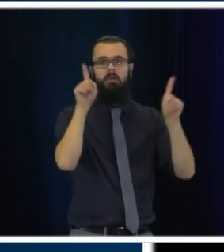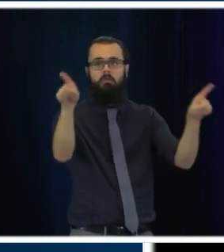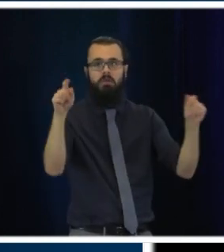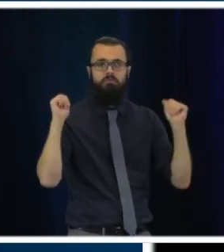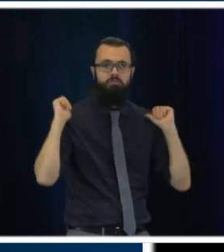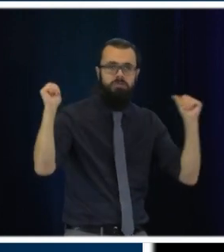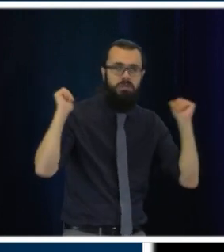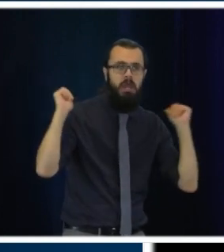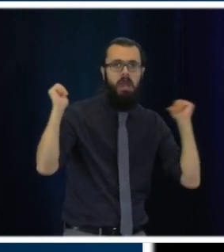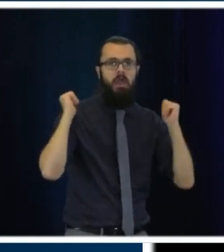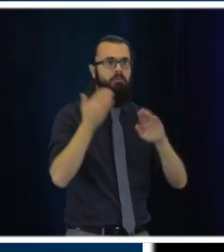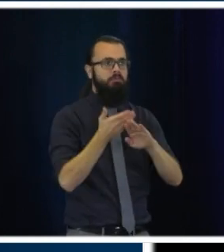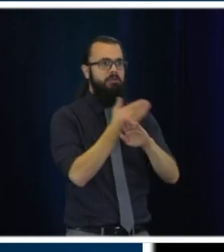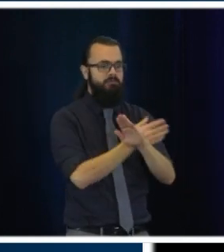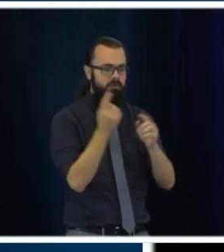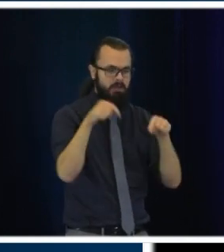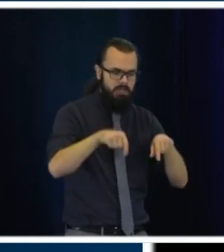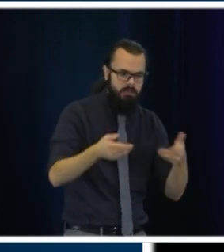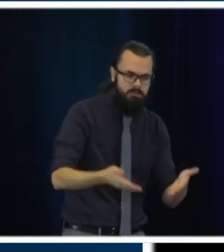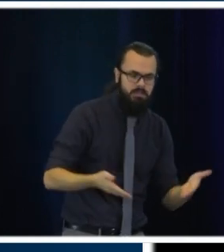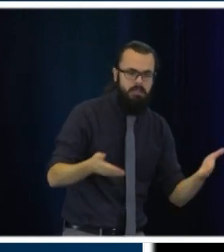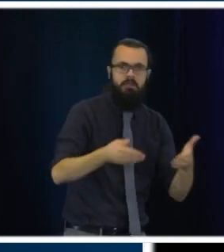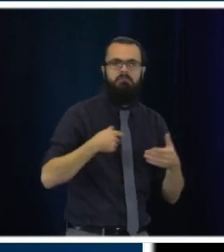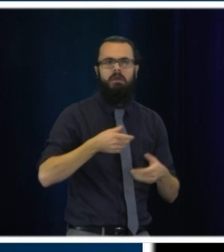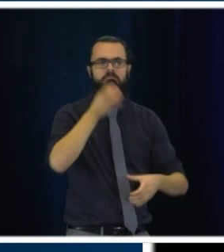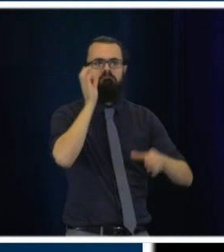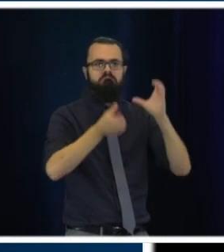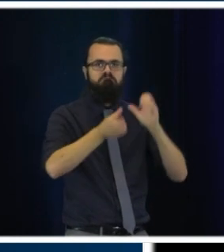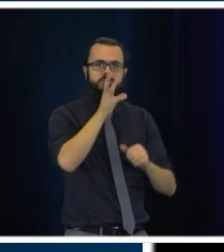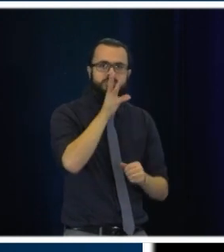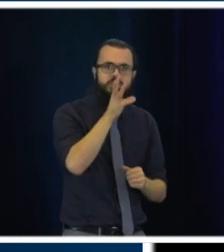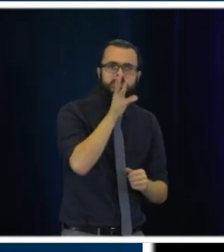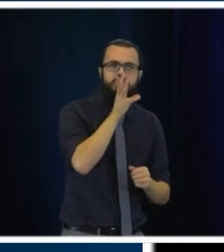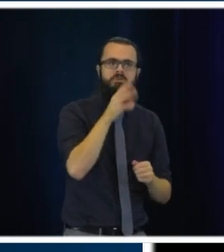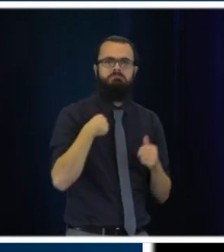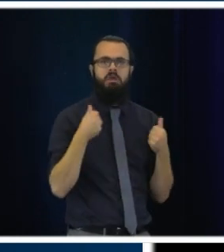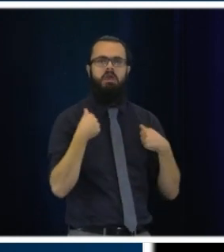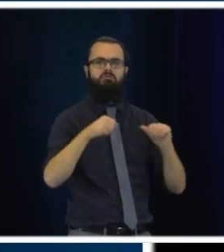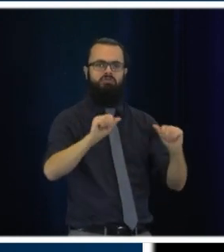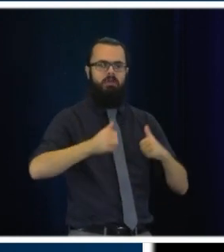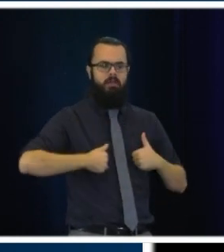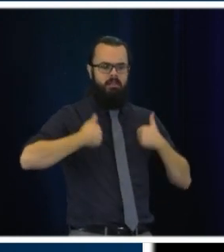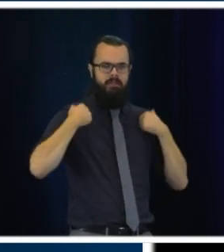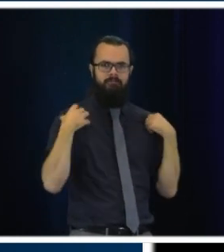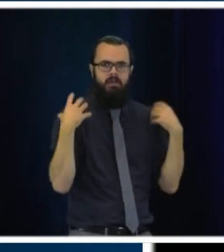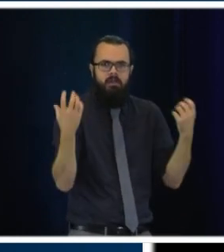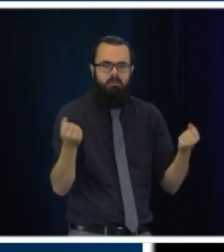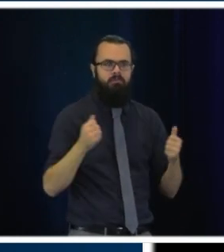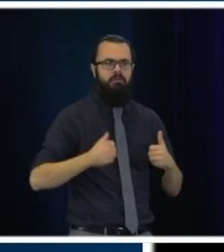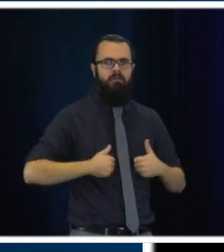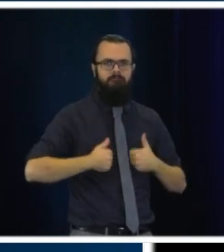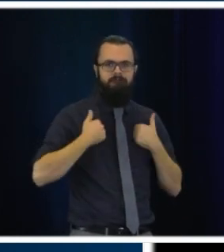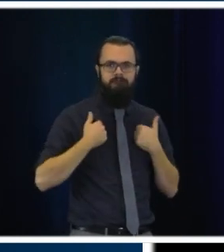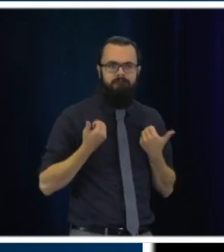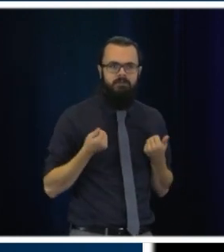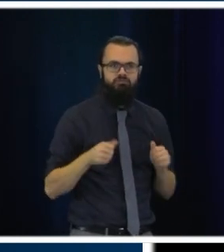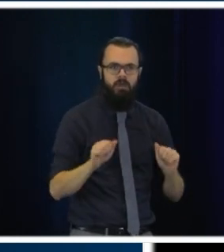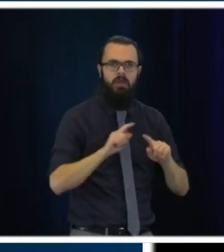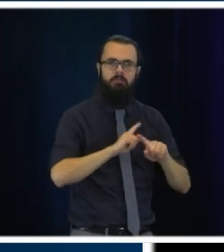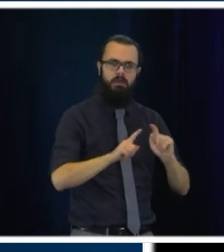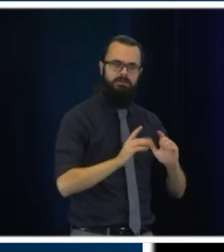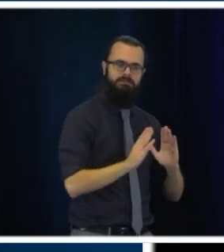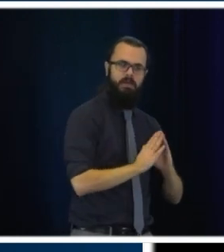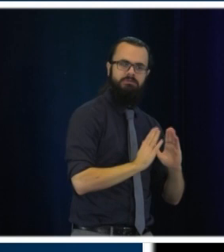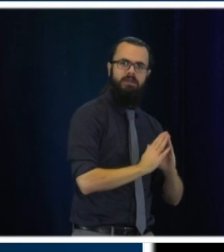healthy. But it doesn't change the fact that I live in downtown Columbus. Downtown Columbus is not the same